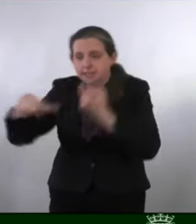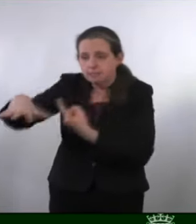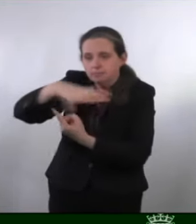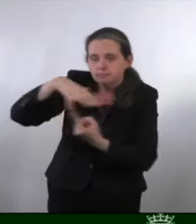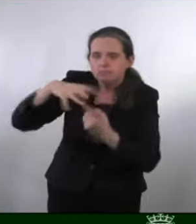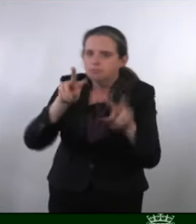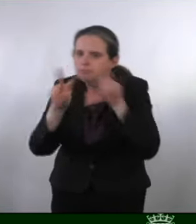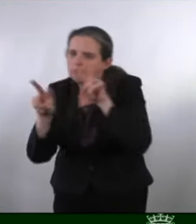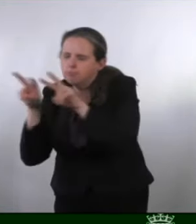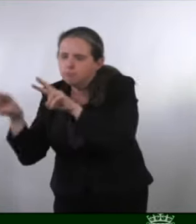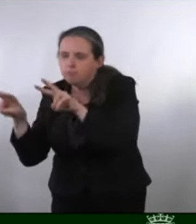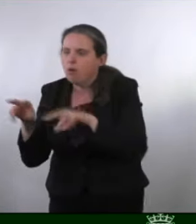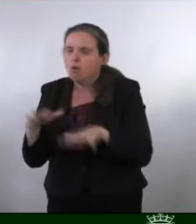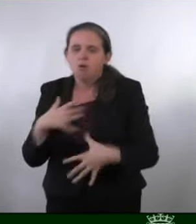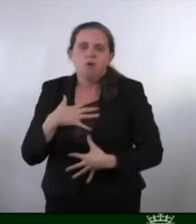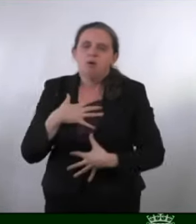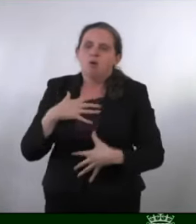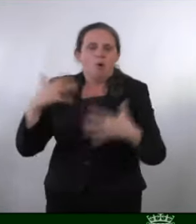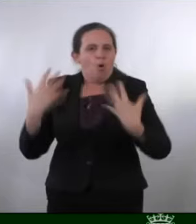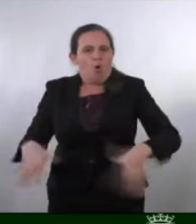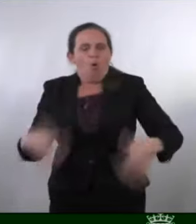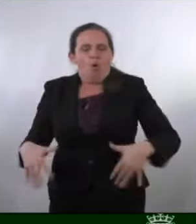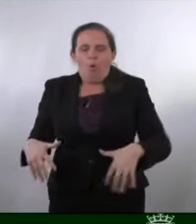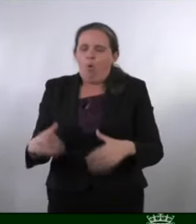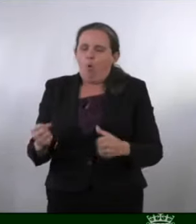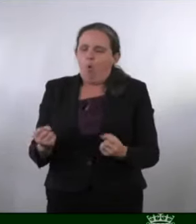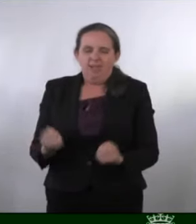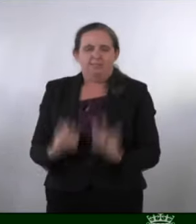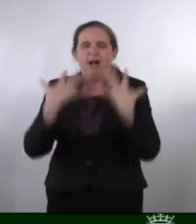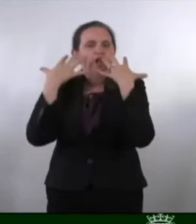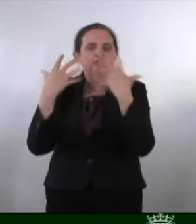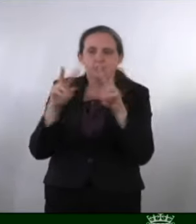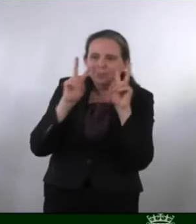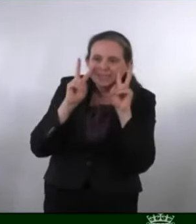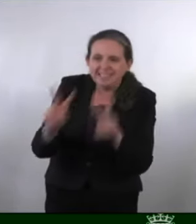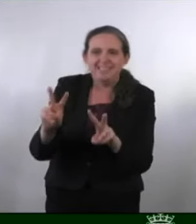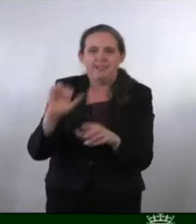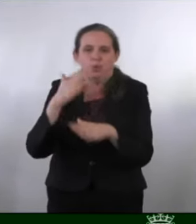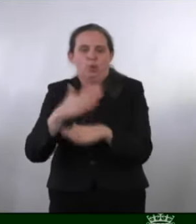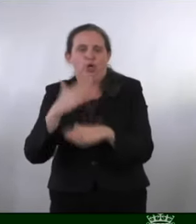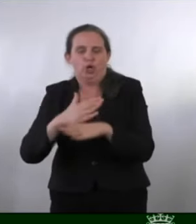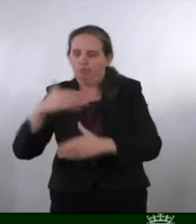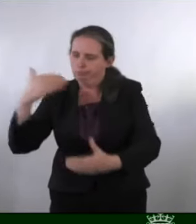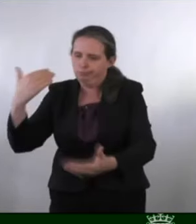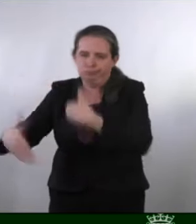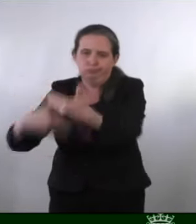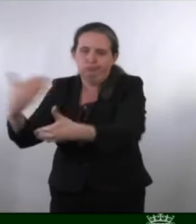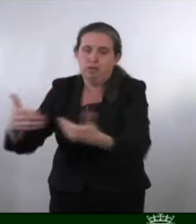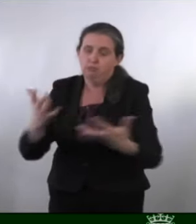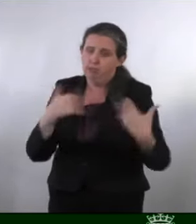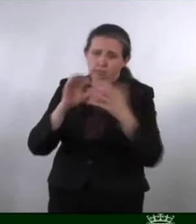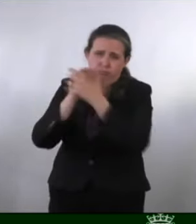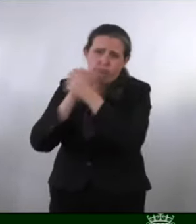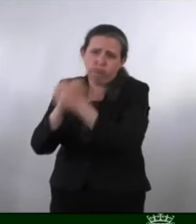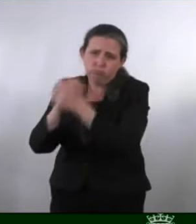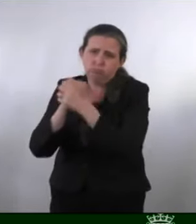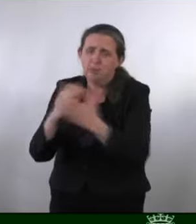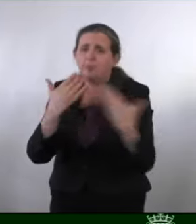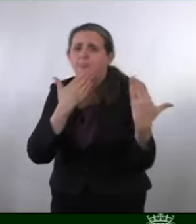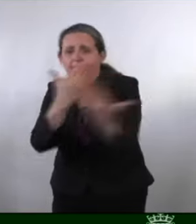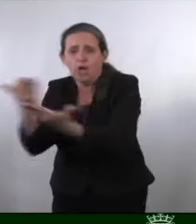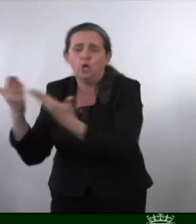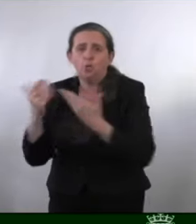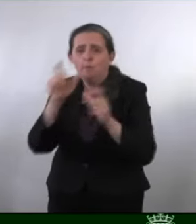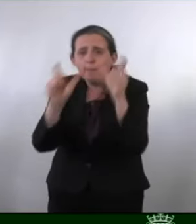is remarkable to see the work that they are doing. And our thanks, and I think of the whole nation, go to all those who've taken part in the